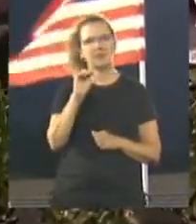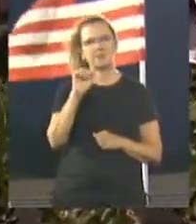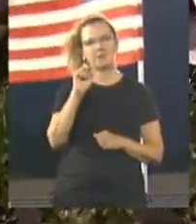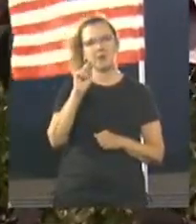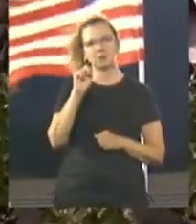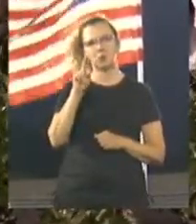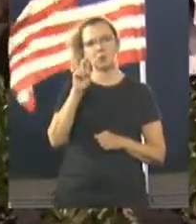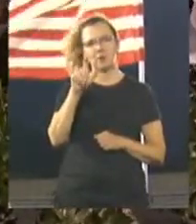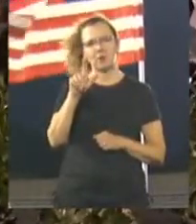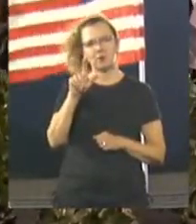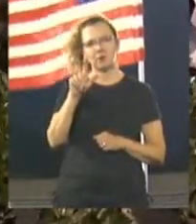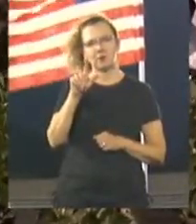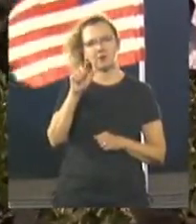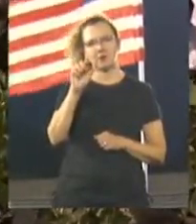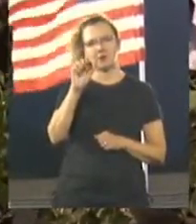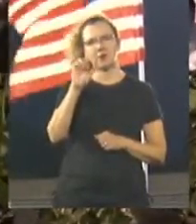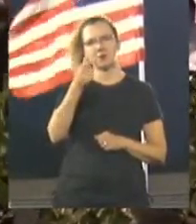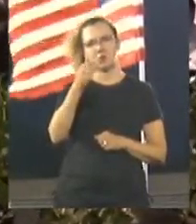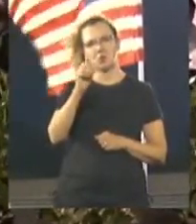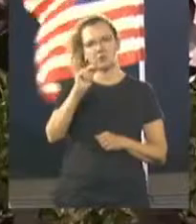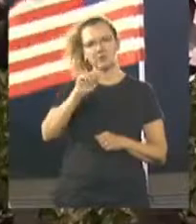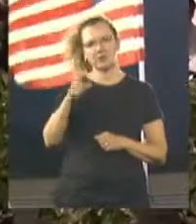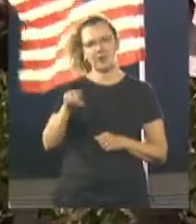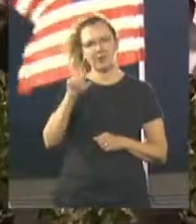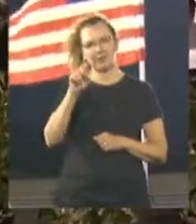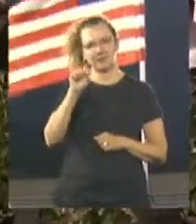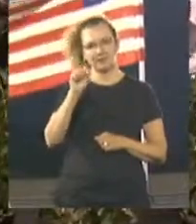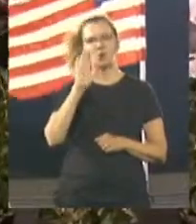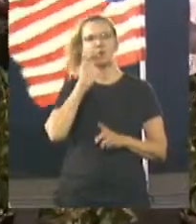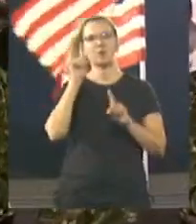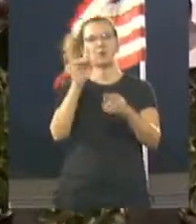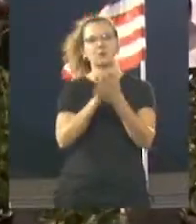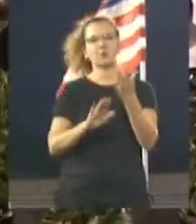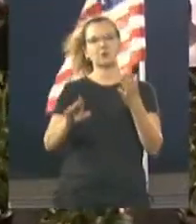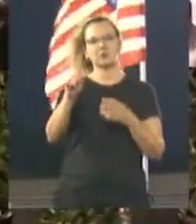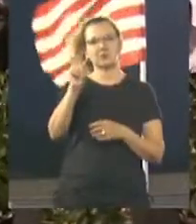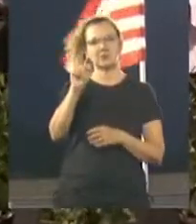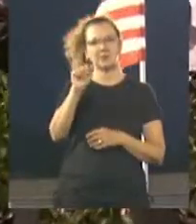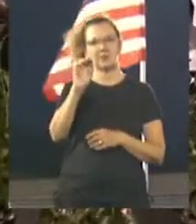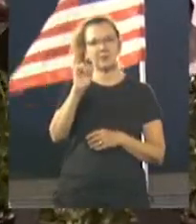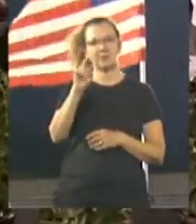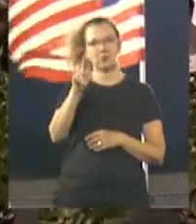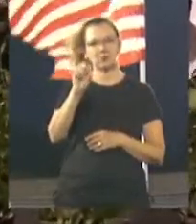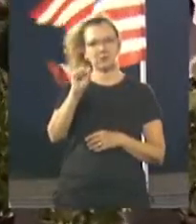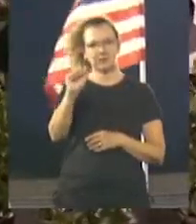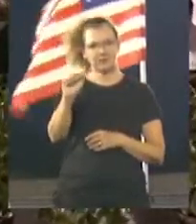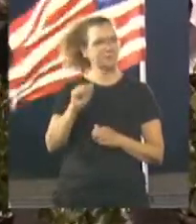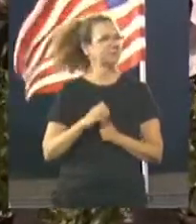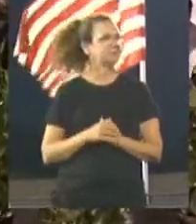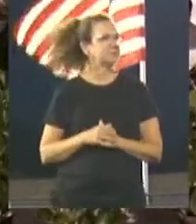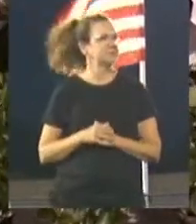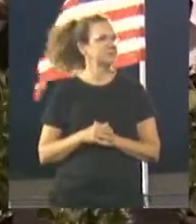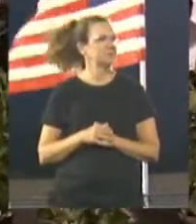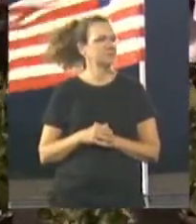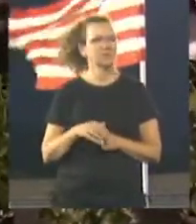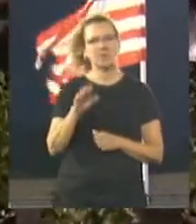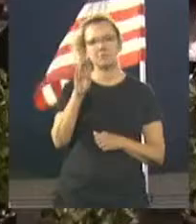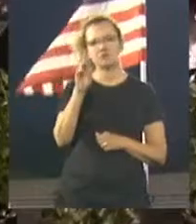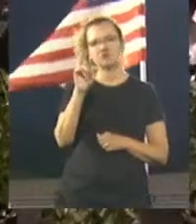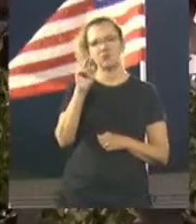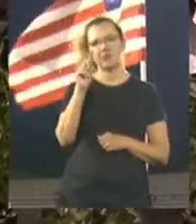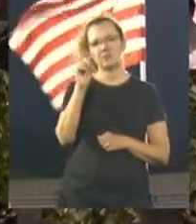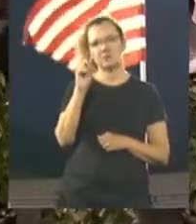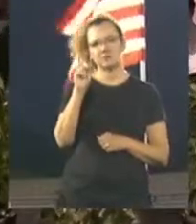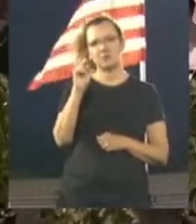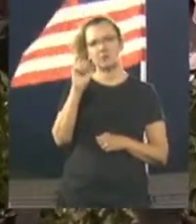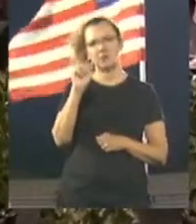Manuel Ray Acevedo Gonzalez will be attending Texas A&M University, San Antonio. Brandon